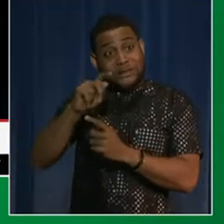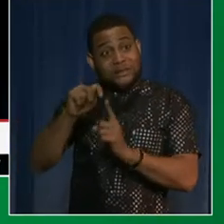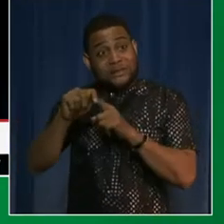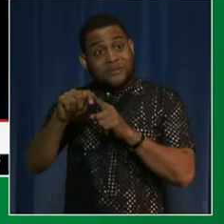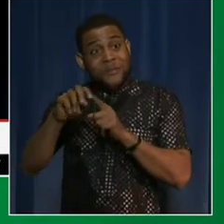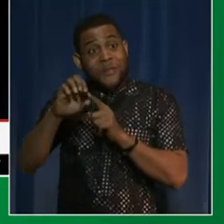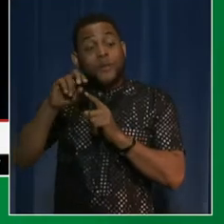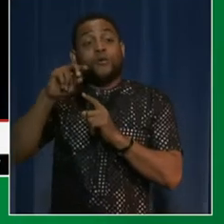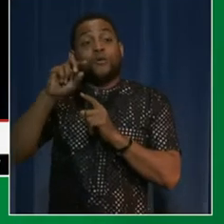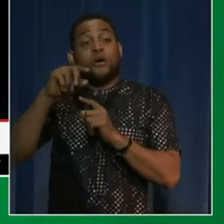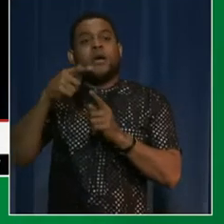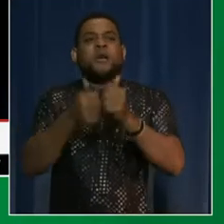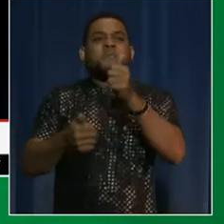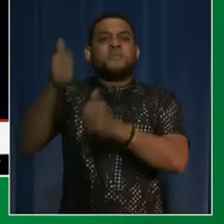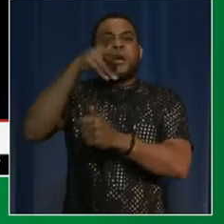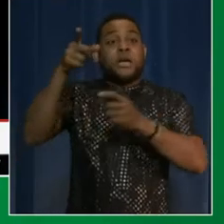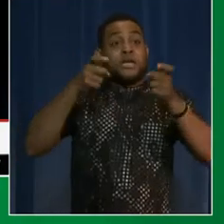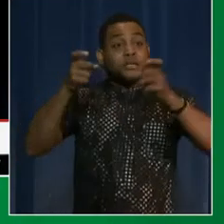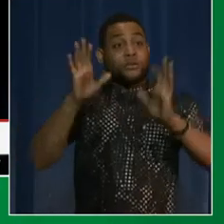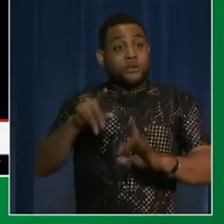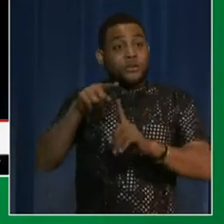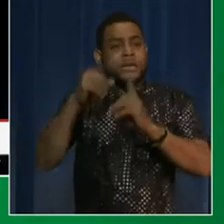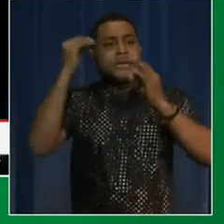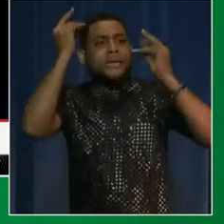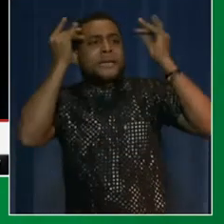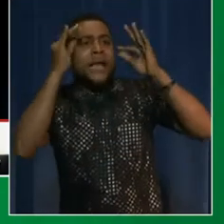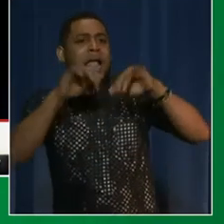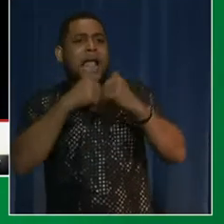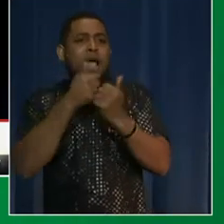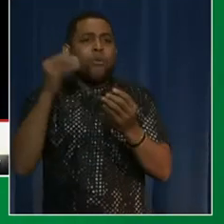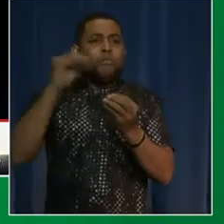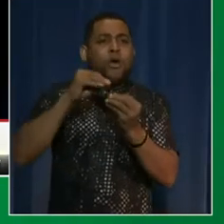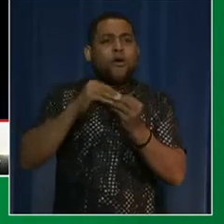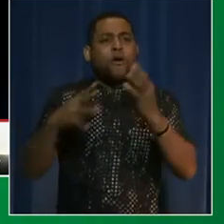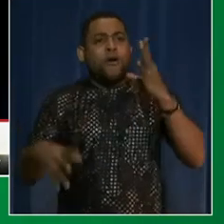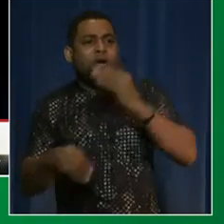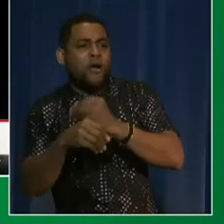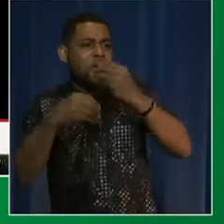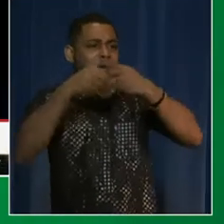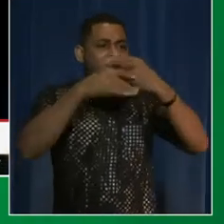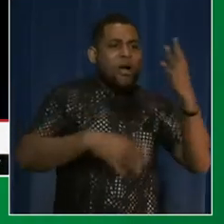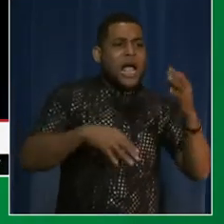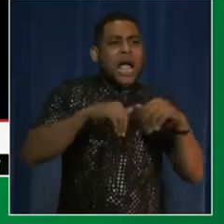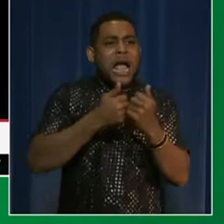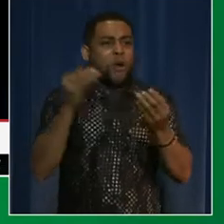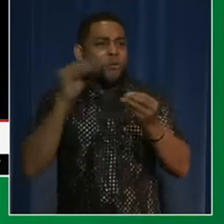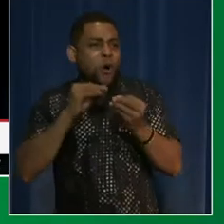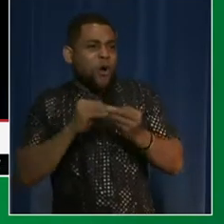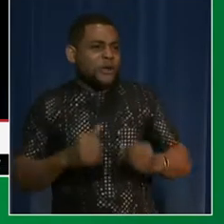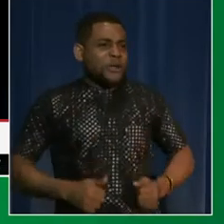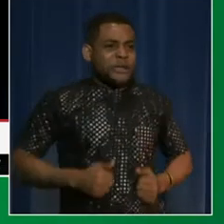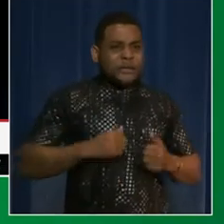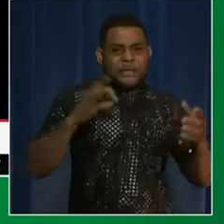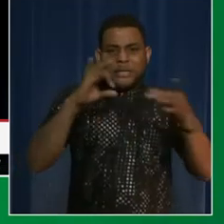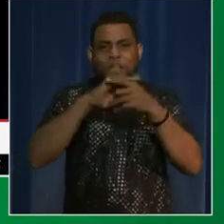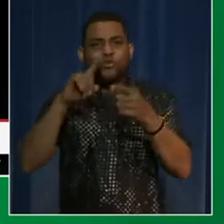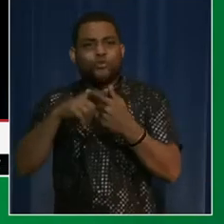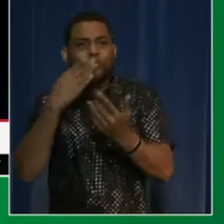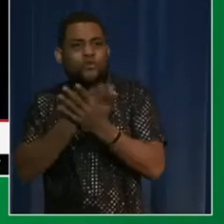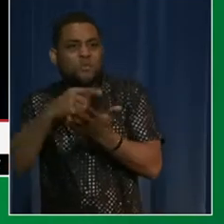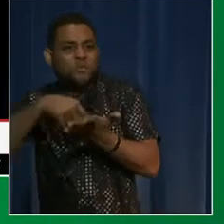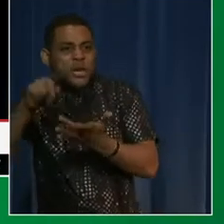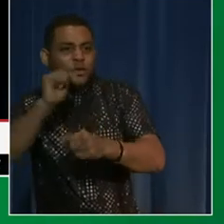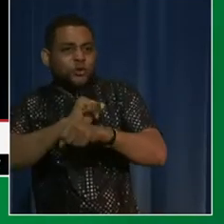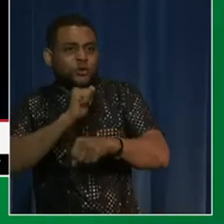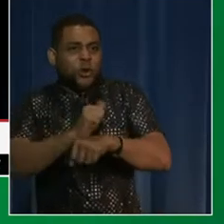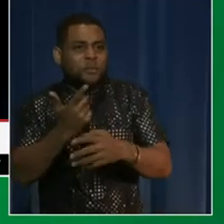day thinking about. How can more DC residents connect to good paying jobs? you heard me when I said good paying jobs, because